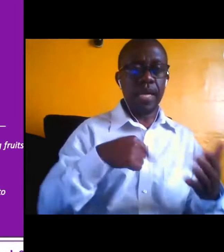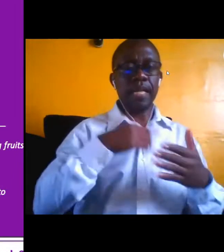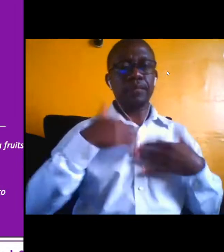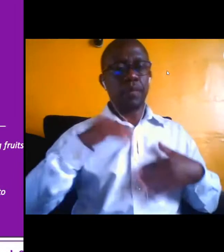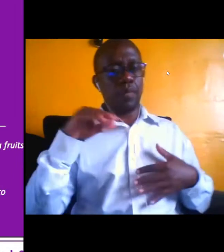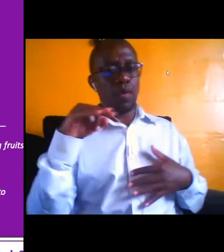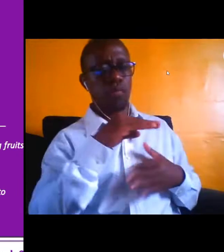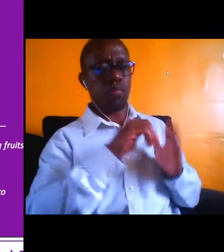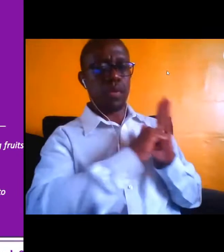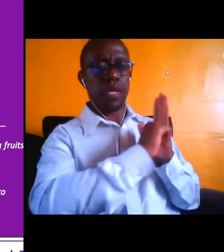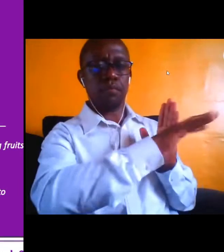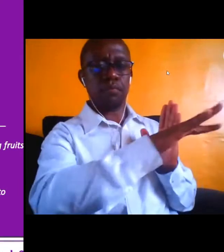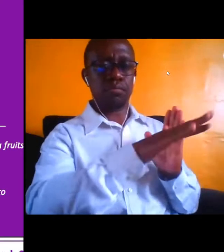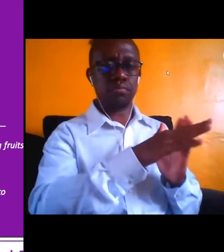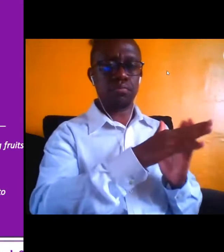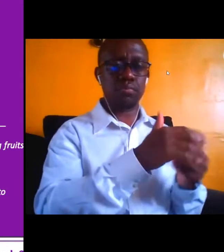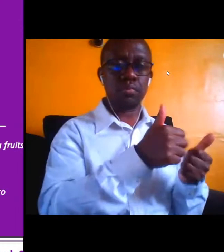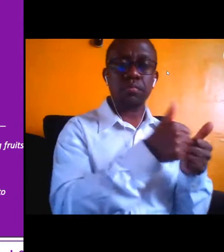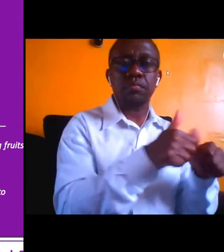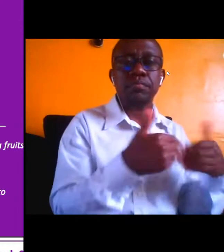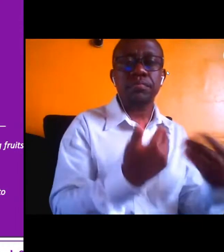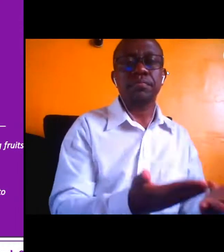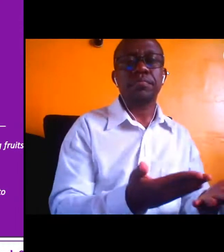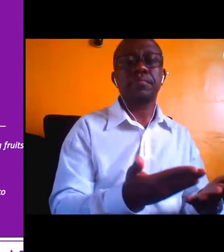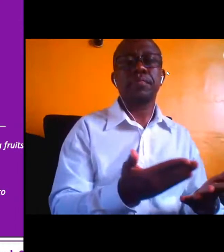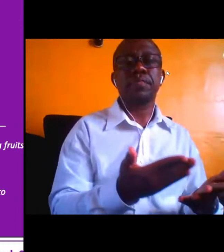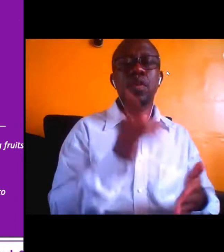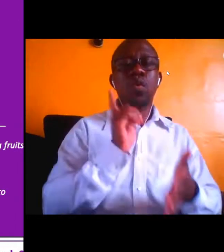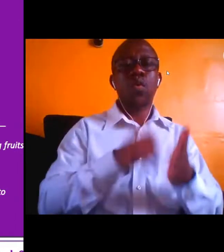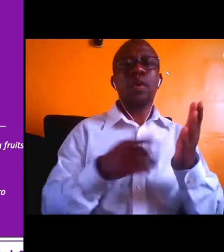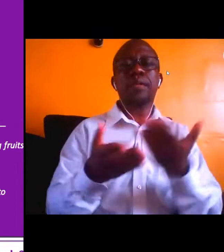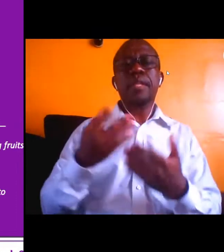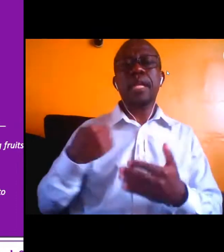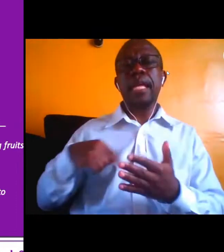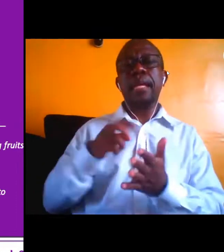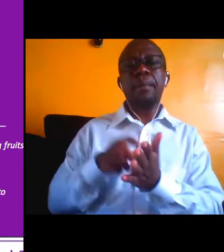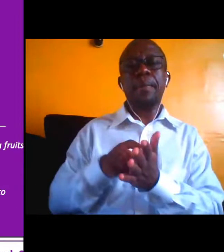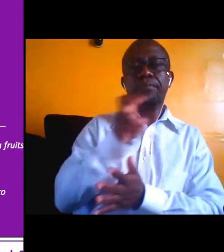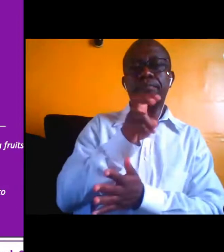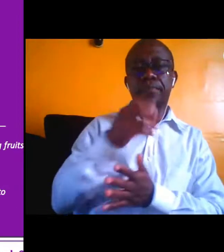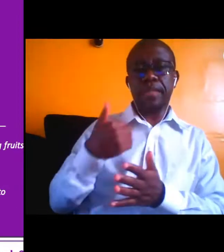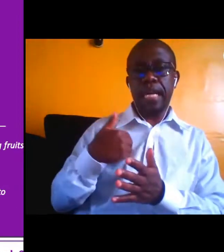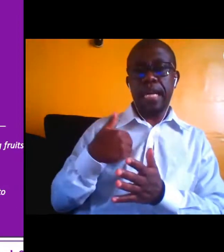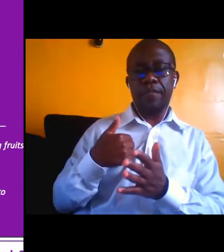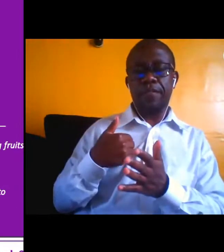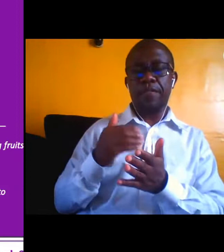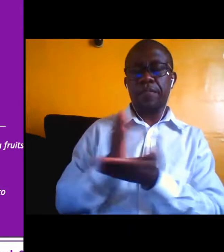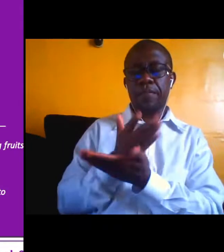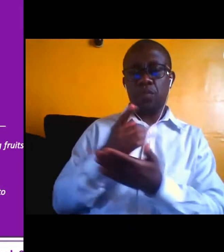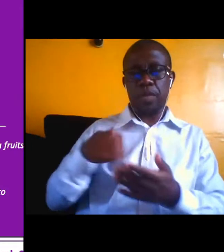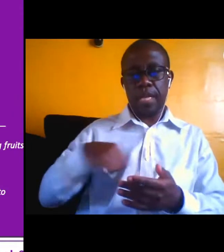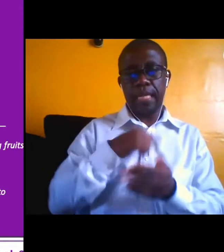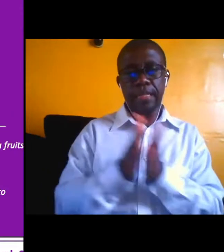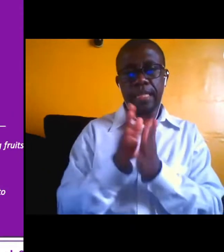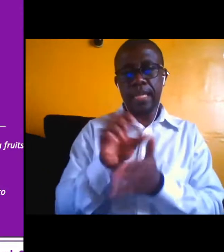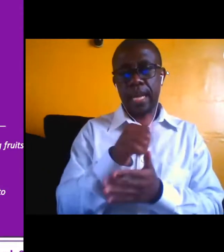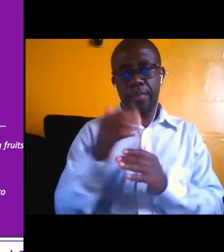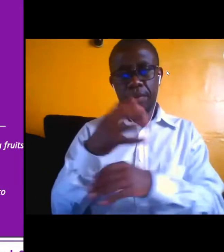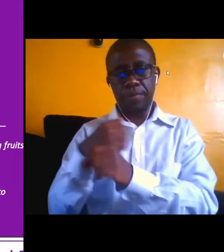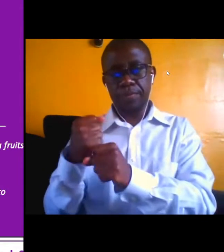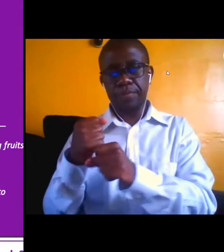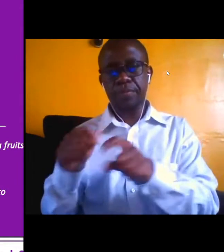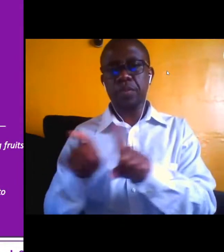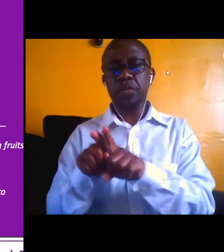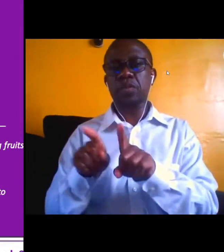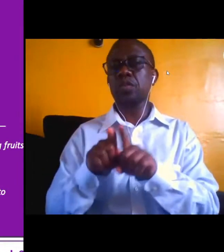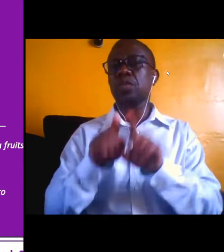competitive advantage in comparative to other existing networks in the region? And then also look in terms of what are